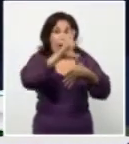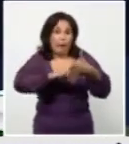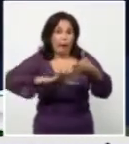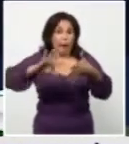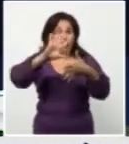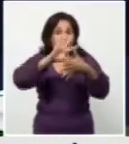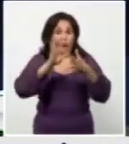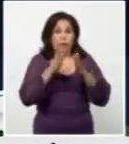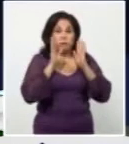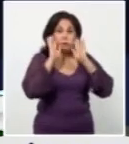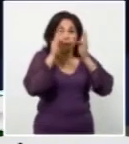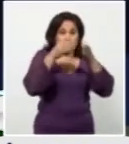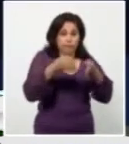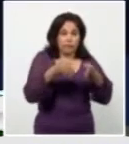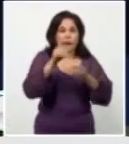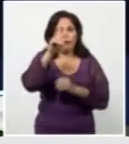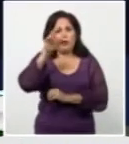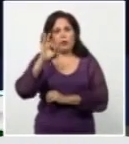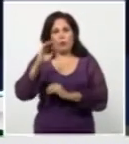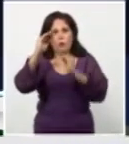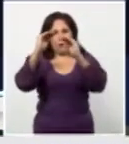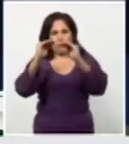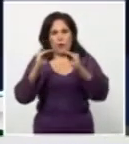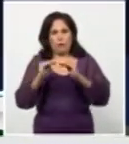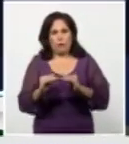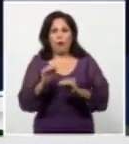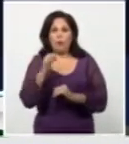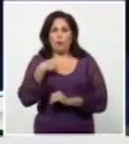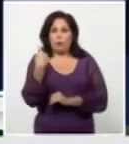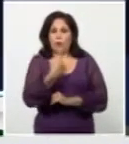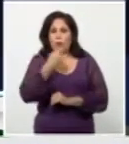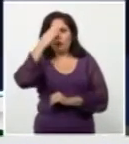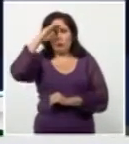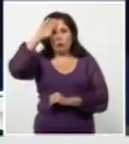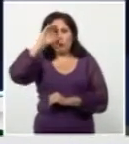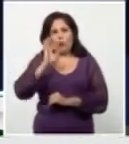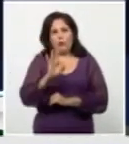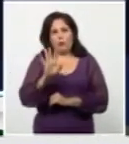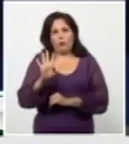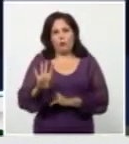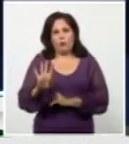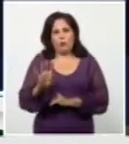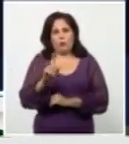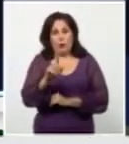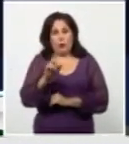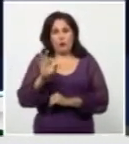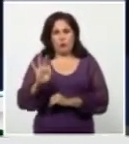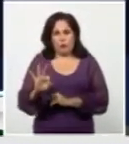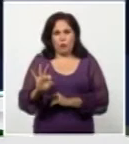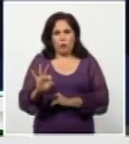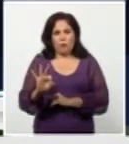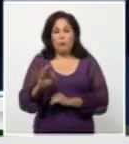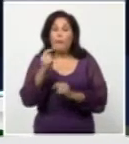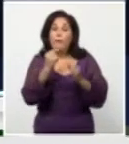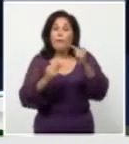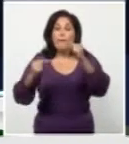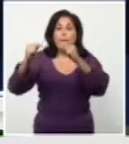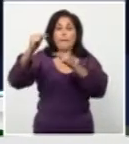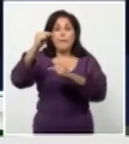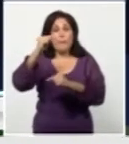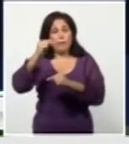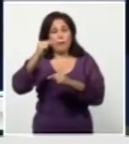que reportan casos de COVID-19. First among the countries with the highest number of confirmed cases is the United